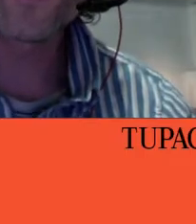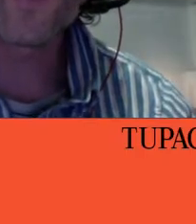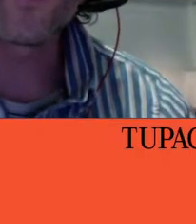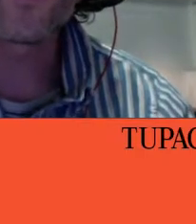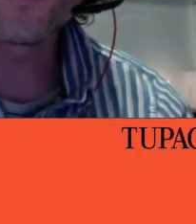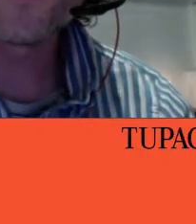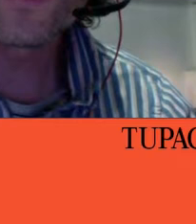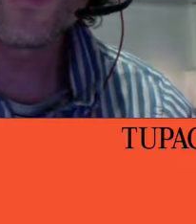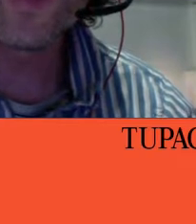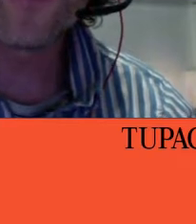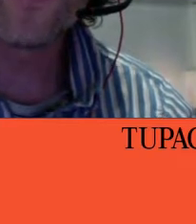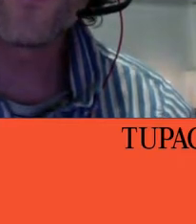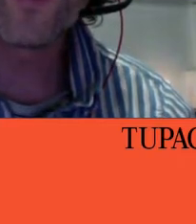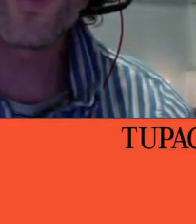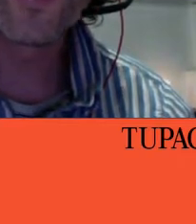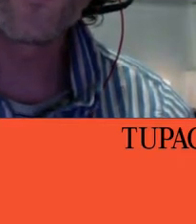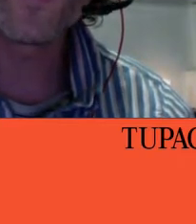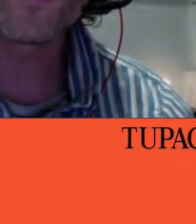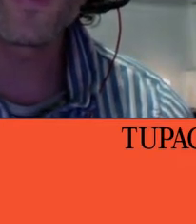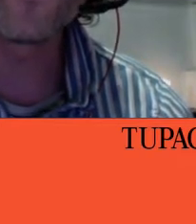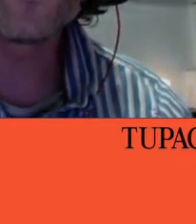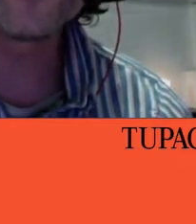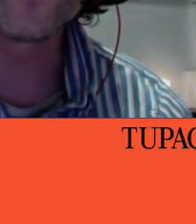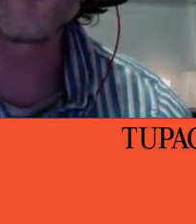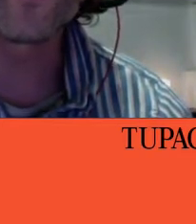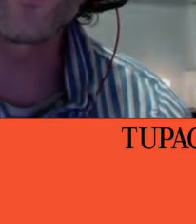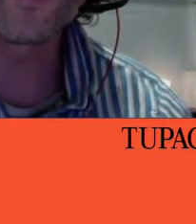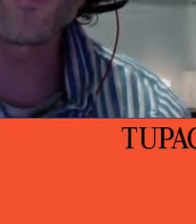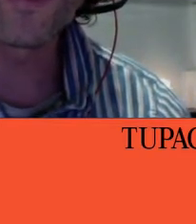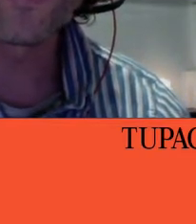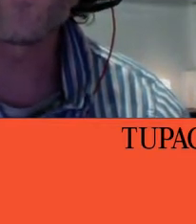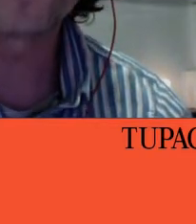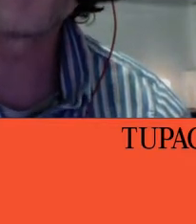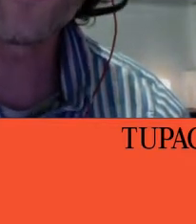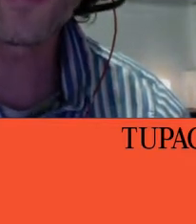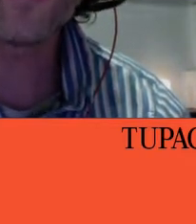Of course, in our collectivity, we have different ways of thinking and feeling, but we think